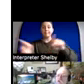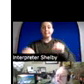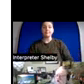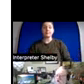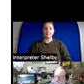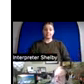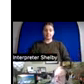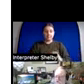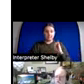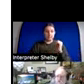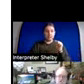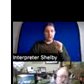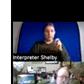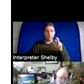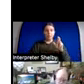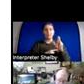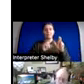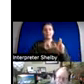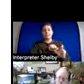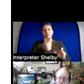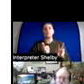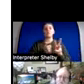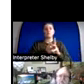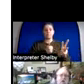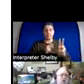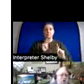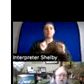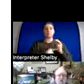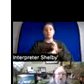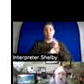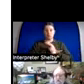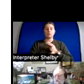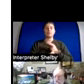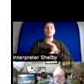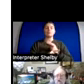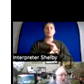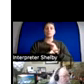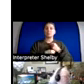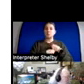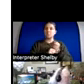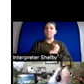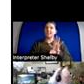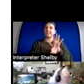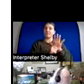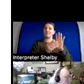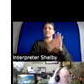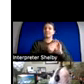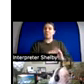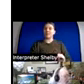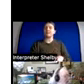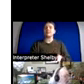own content so we're about to be flooded with a pile of ai generated blogs